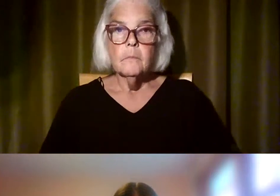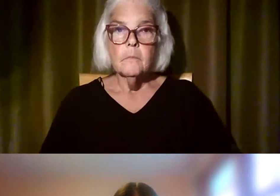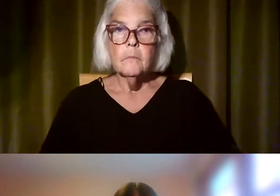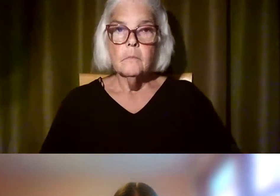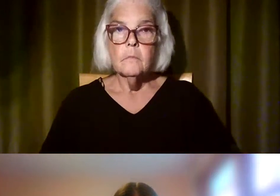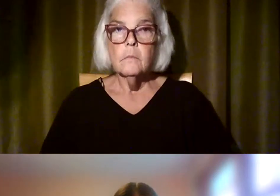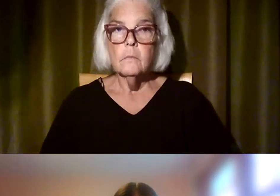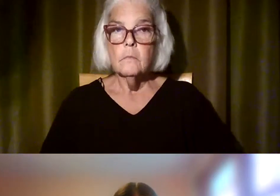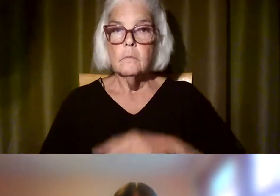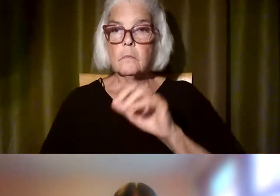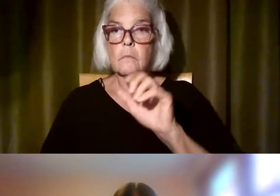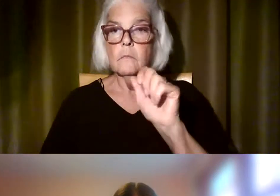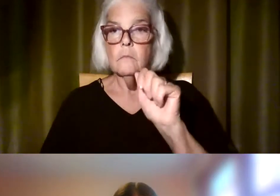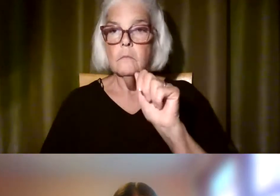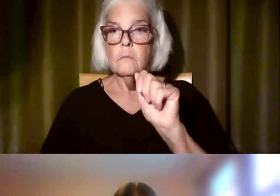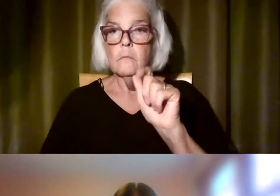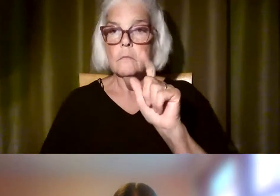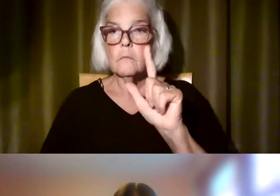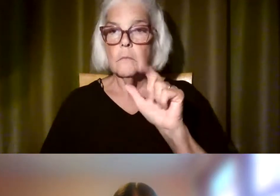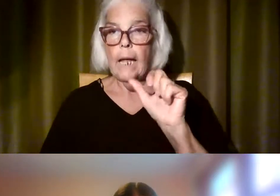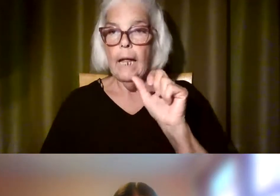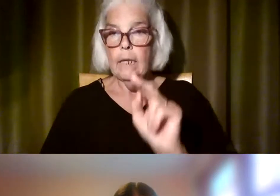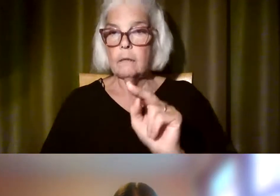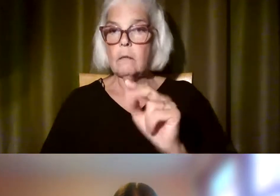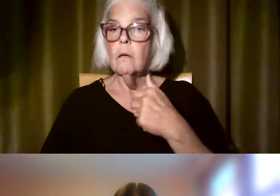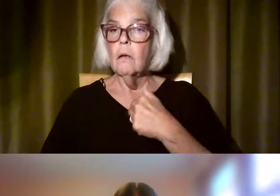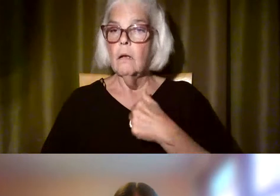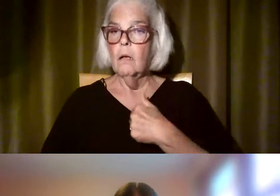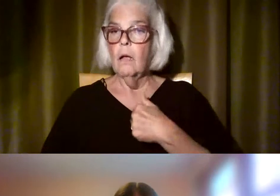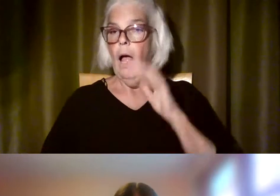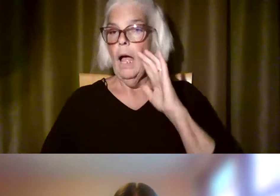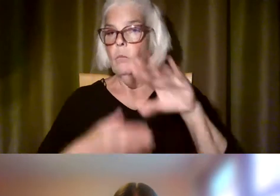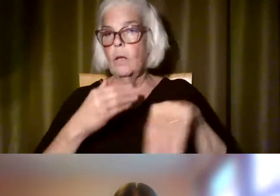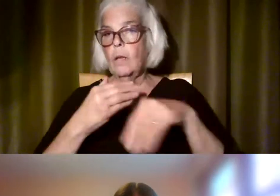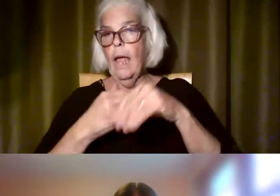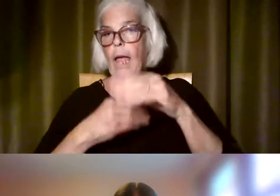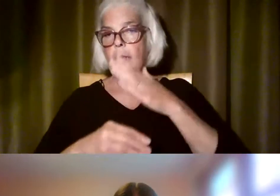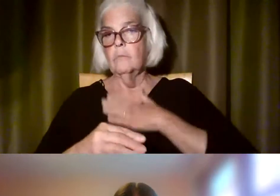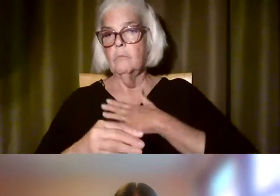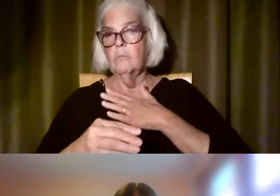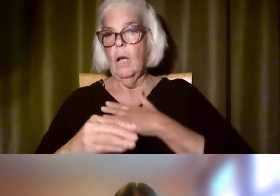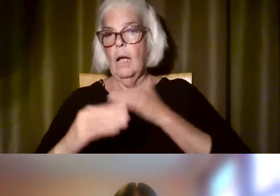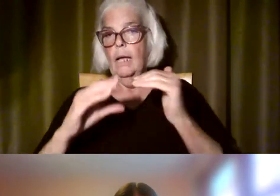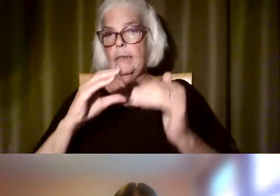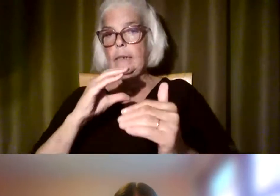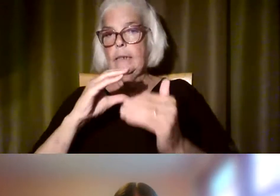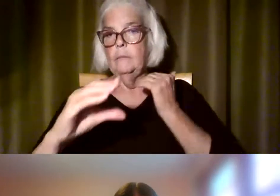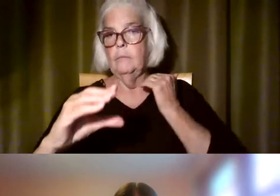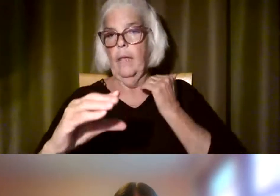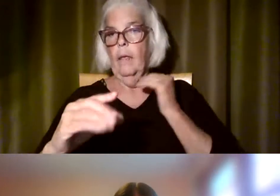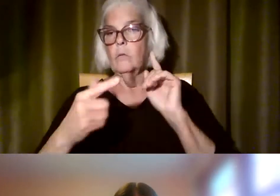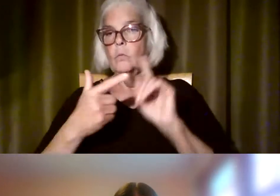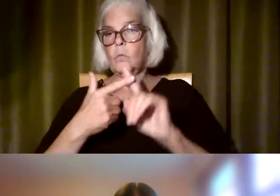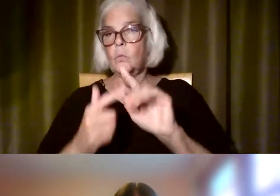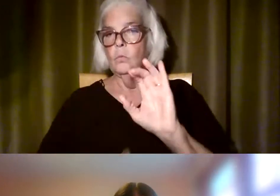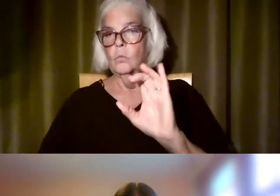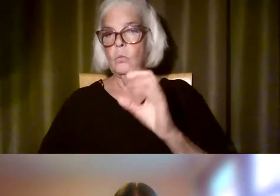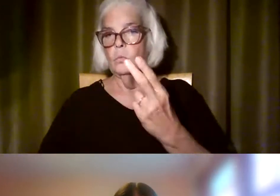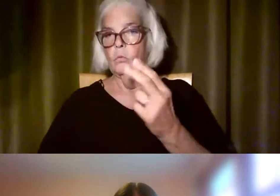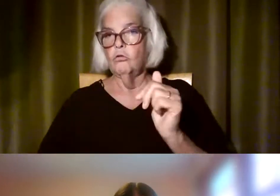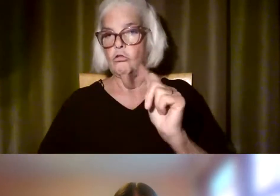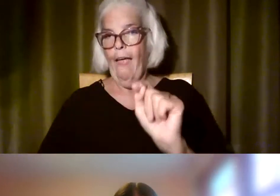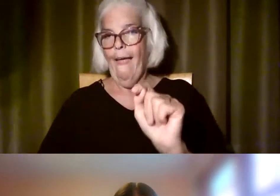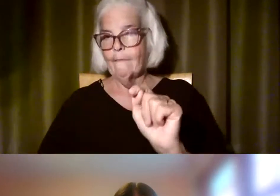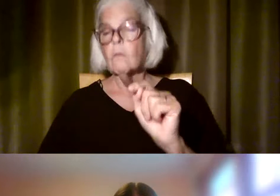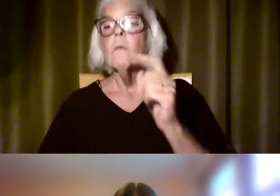And I'm just going to drop my email in the chat. I welcome anyone if you have any additional questions or if you have